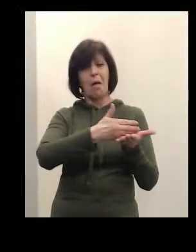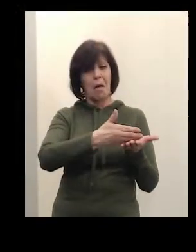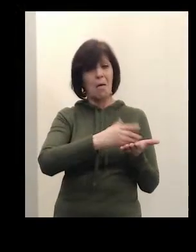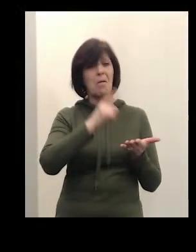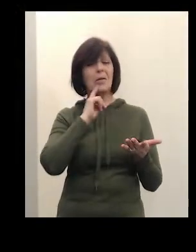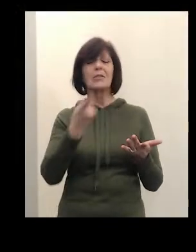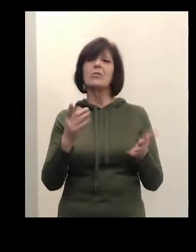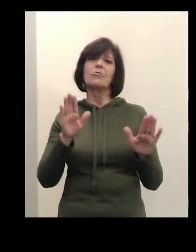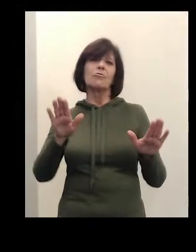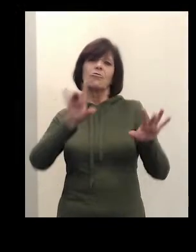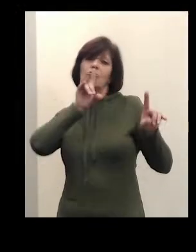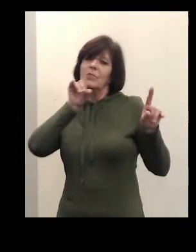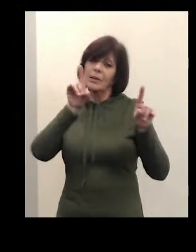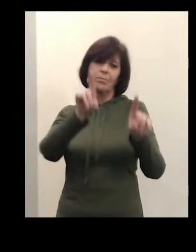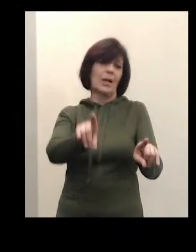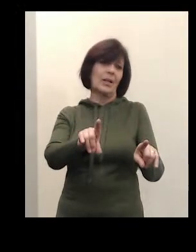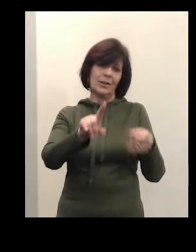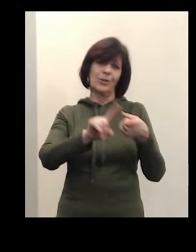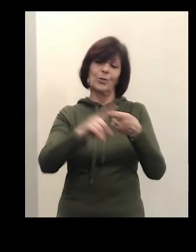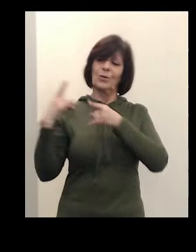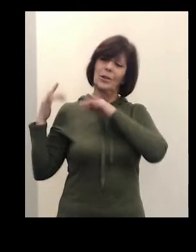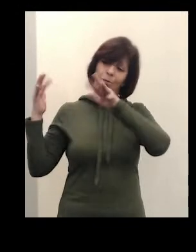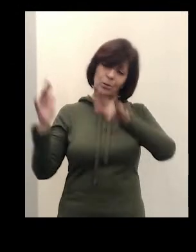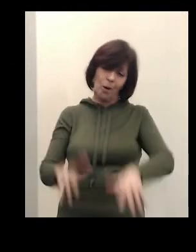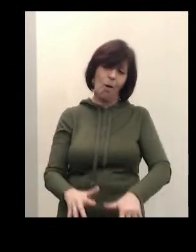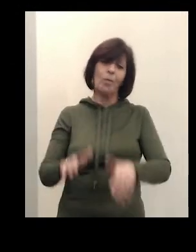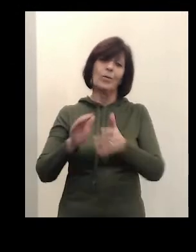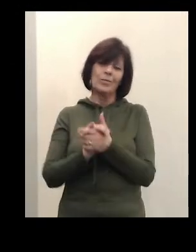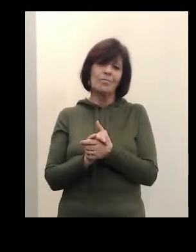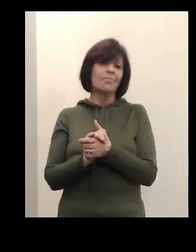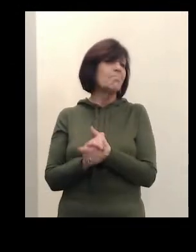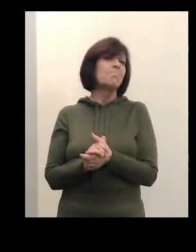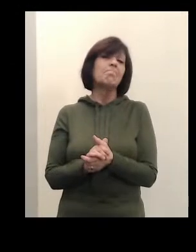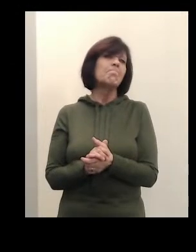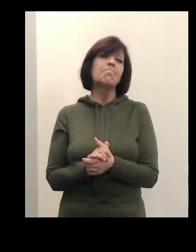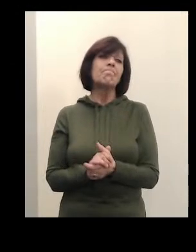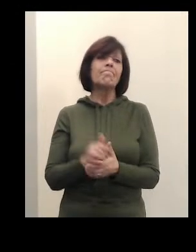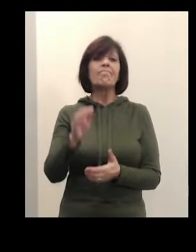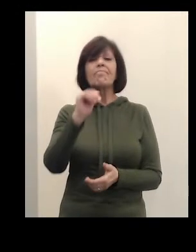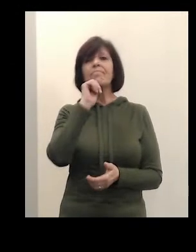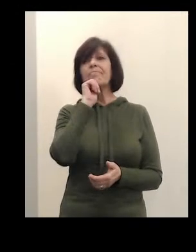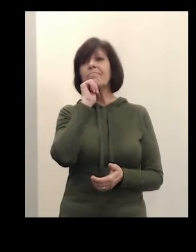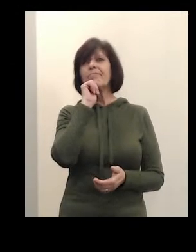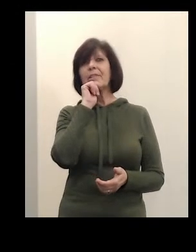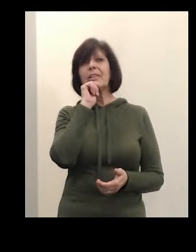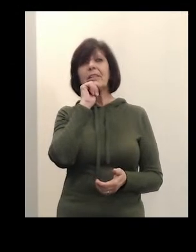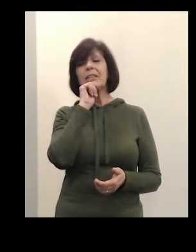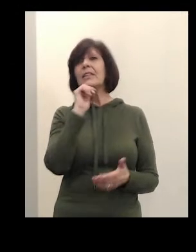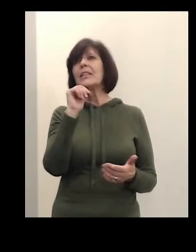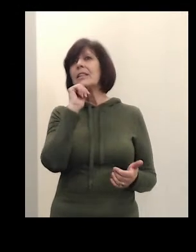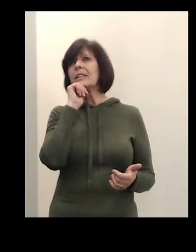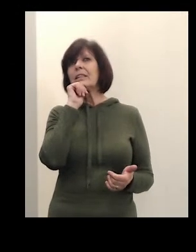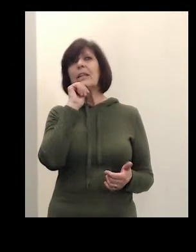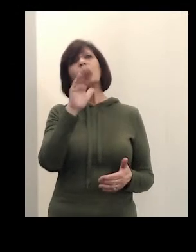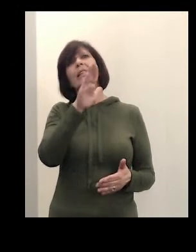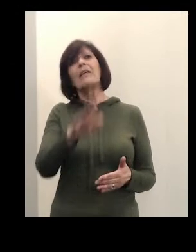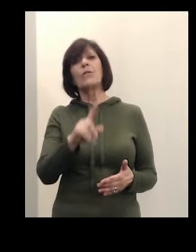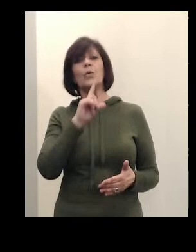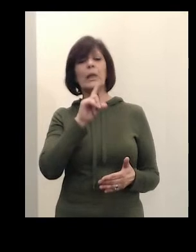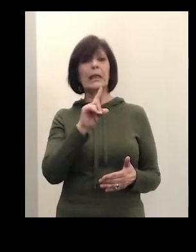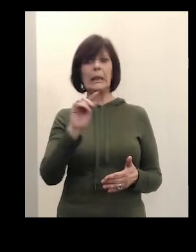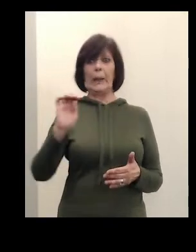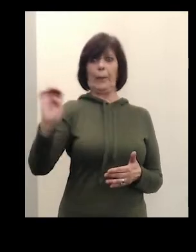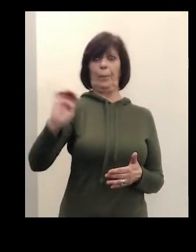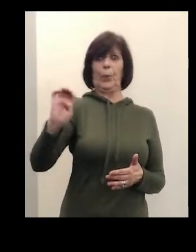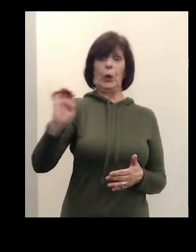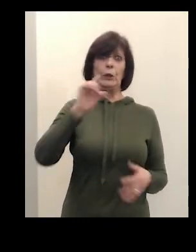response to the snow issue. It was not, and there never was in Erie County, my understanding, a state of emergency declared by any of the